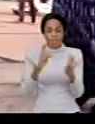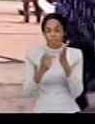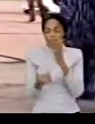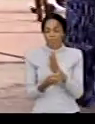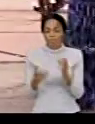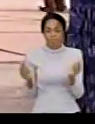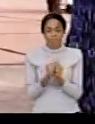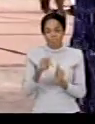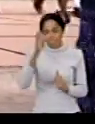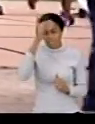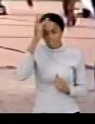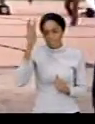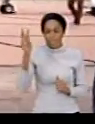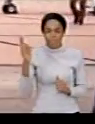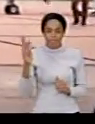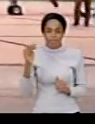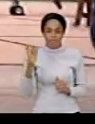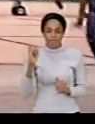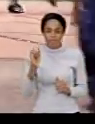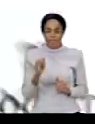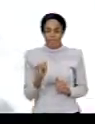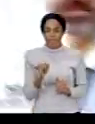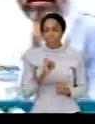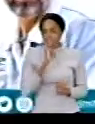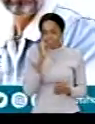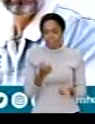Authority is coming.